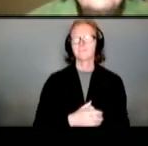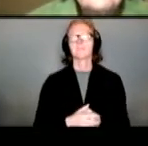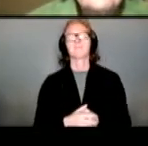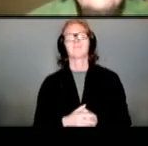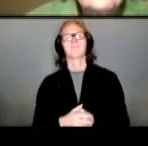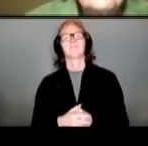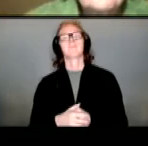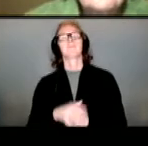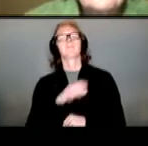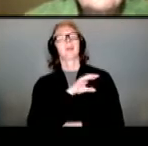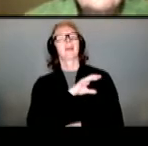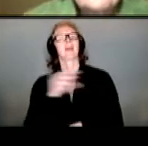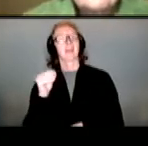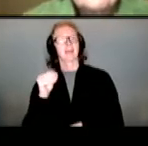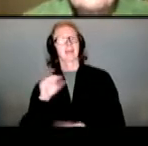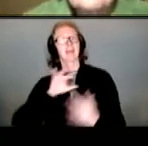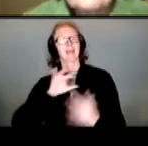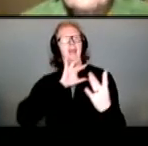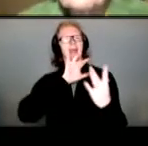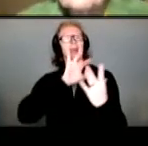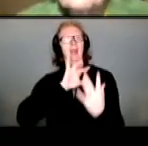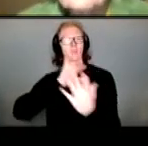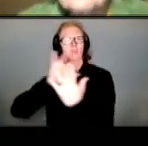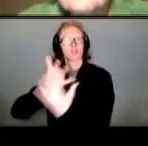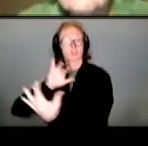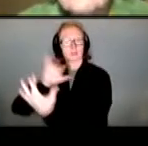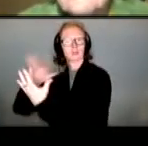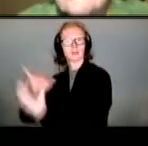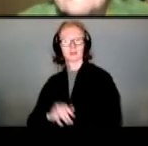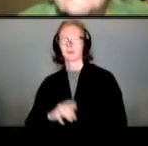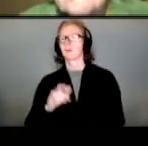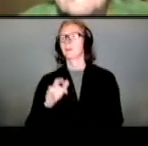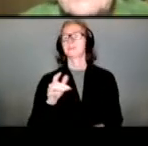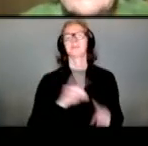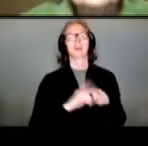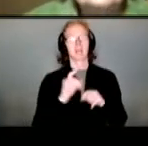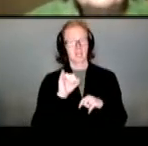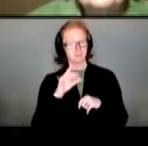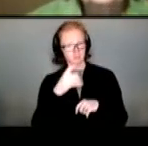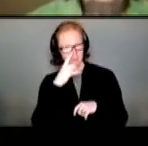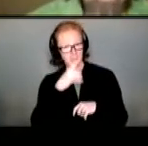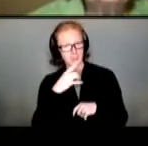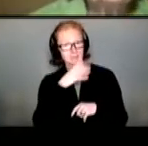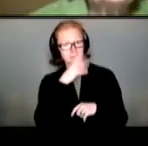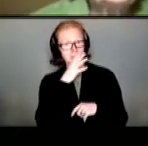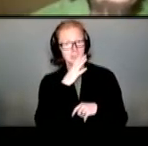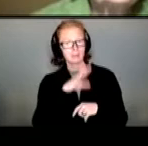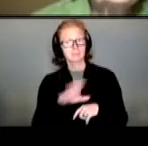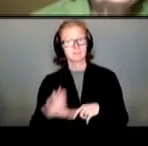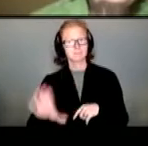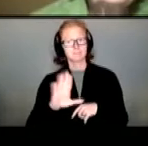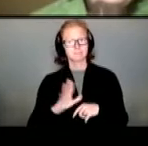as outreach. But I'll let you speak for yourself if you would.